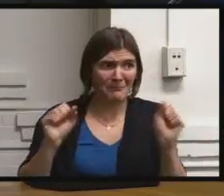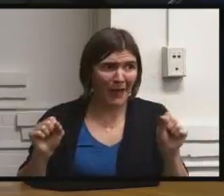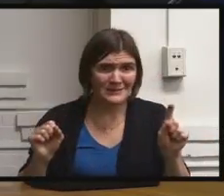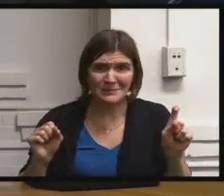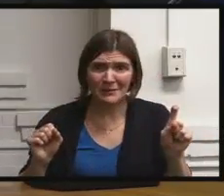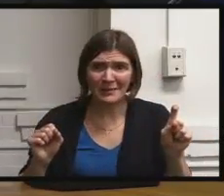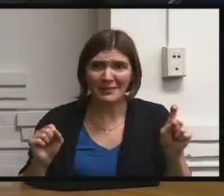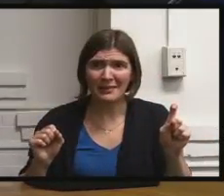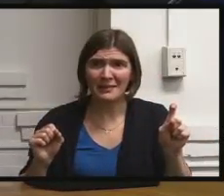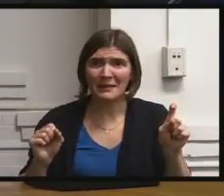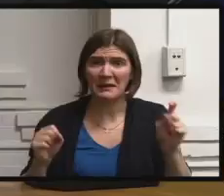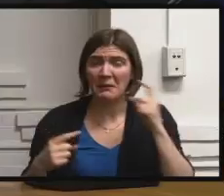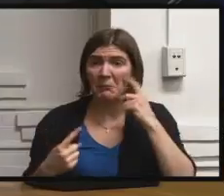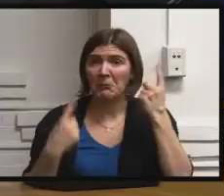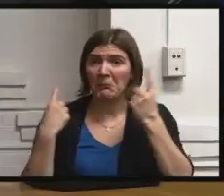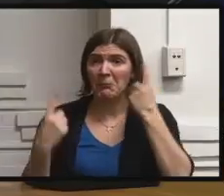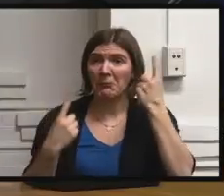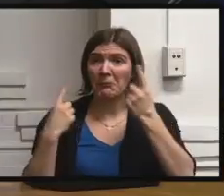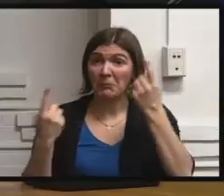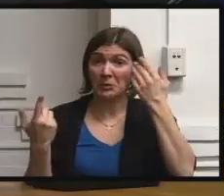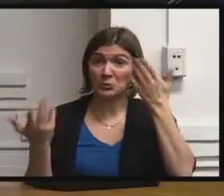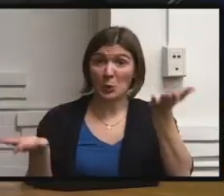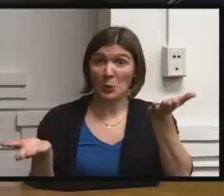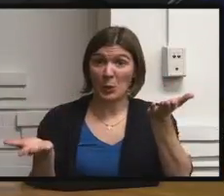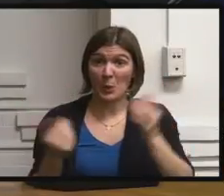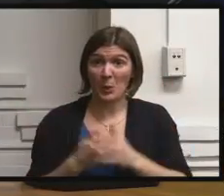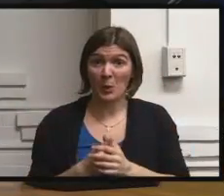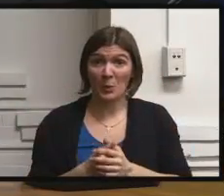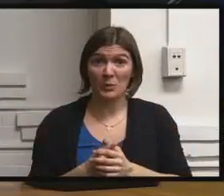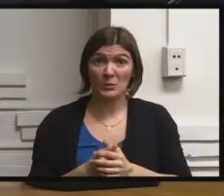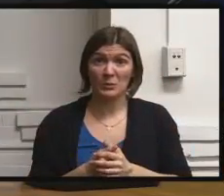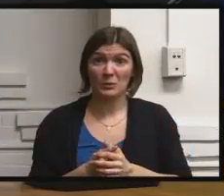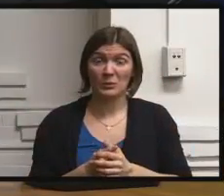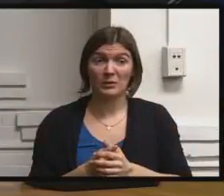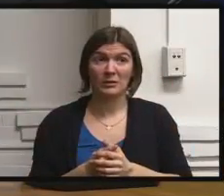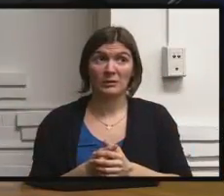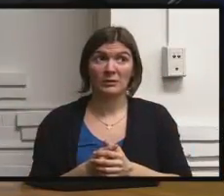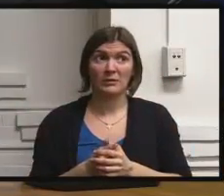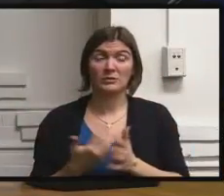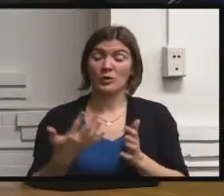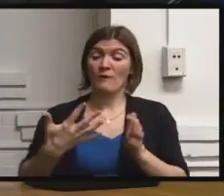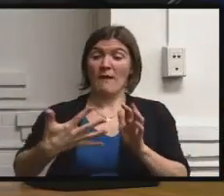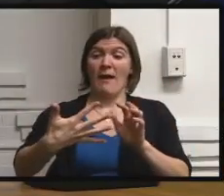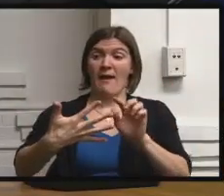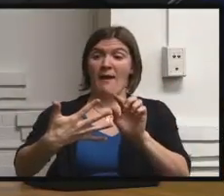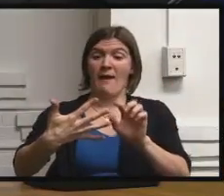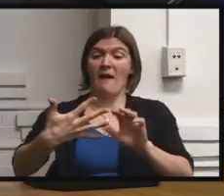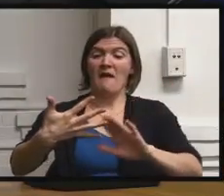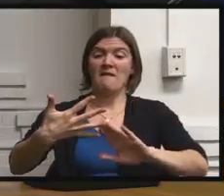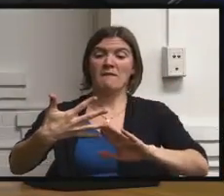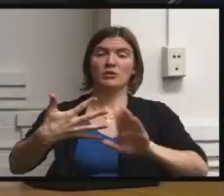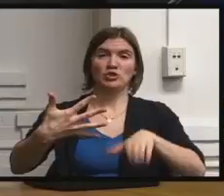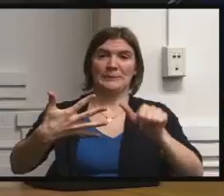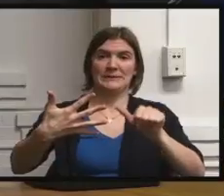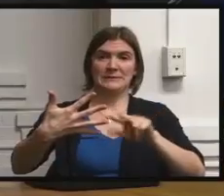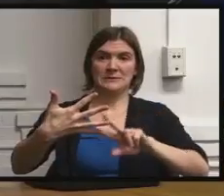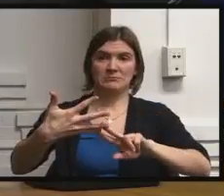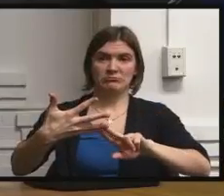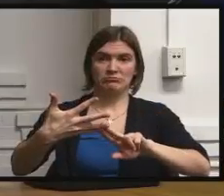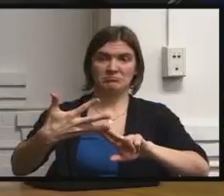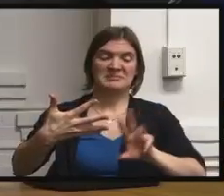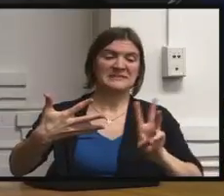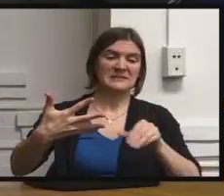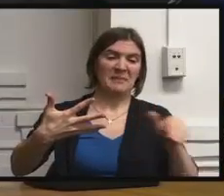combination or subgroup of these various things that have been presented to